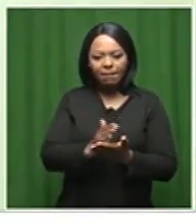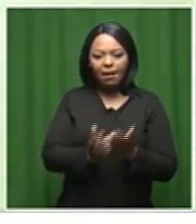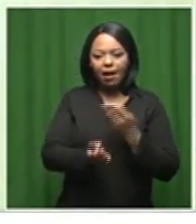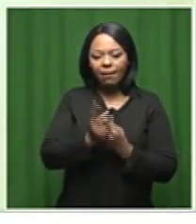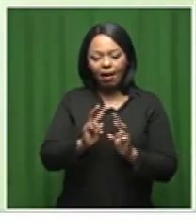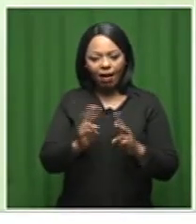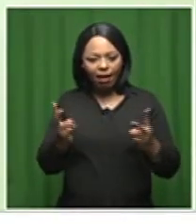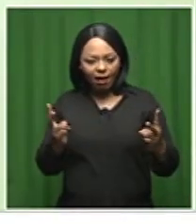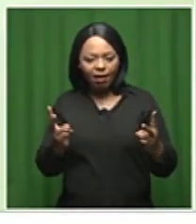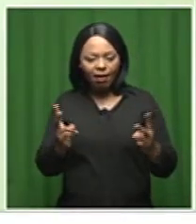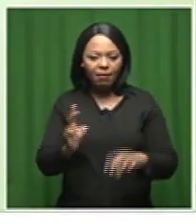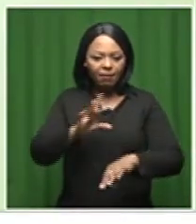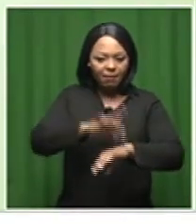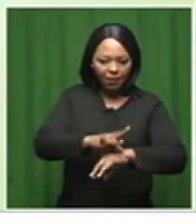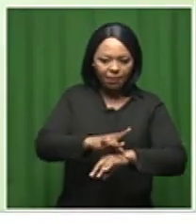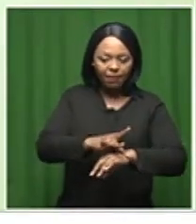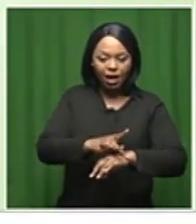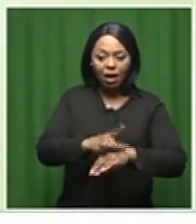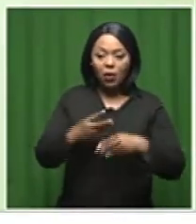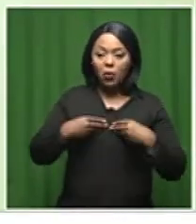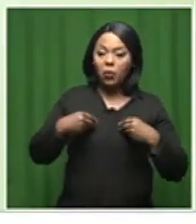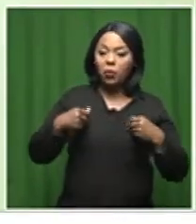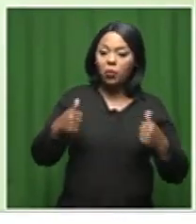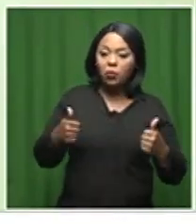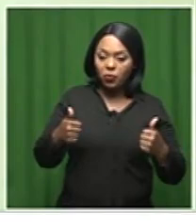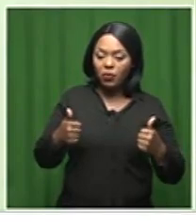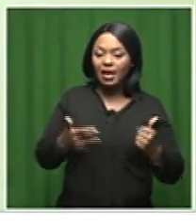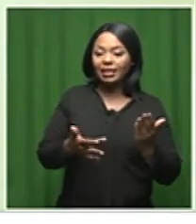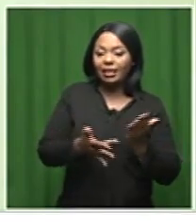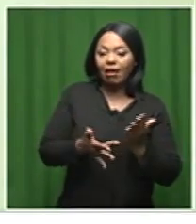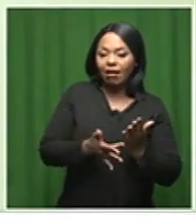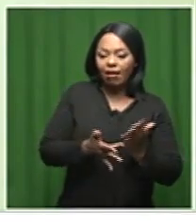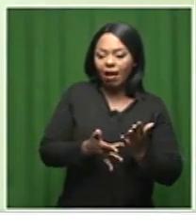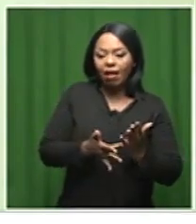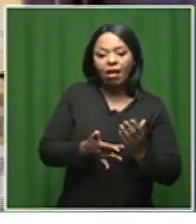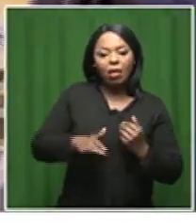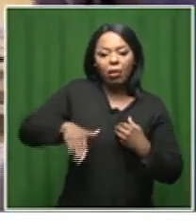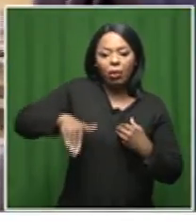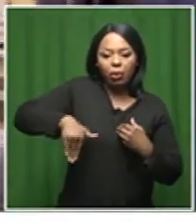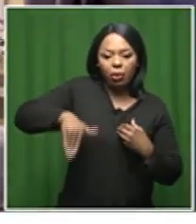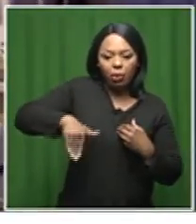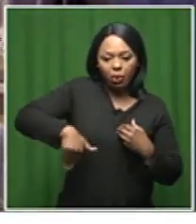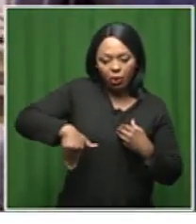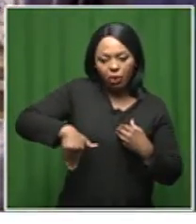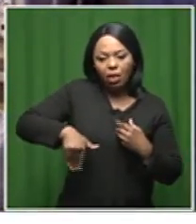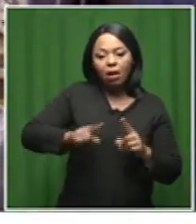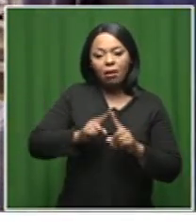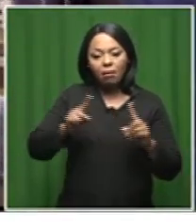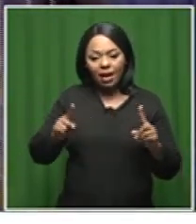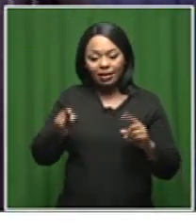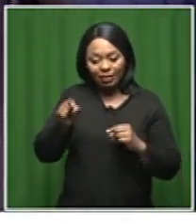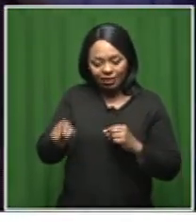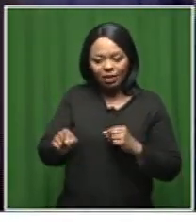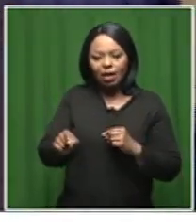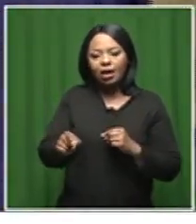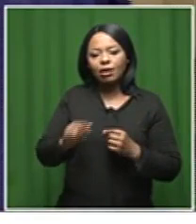a technical cure of the disease with treatment. But if we want to ensure that